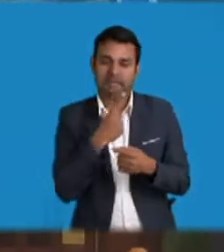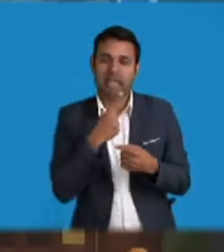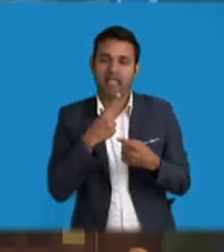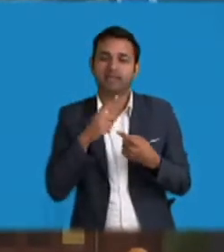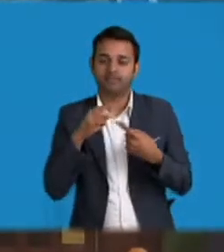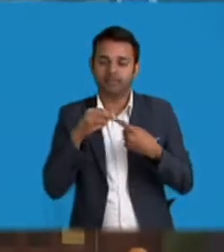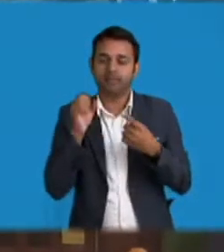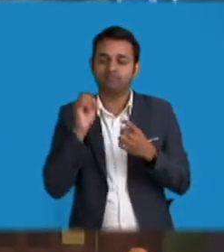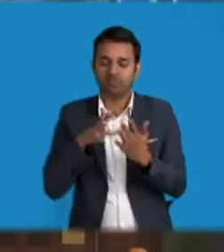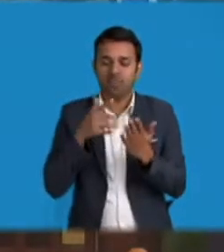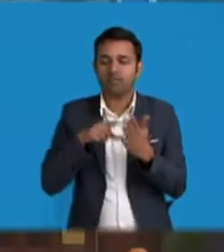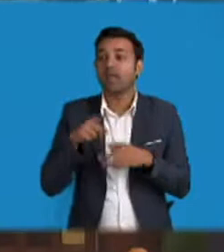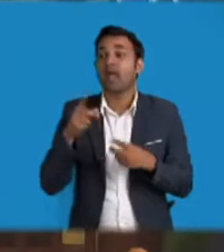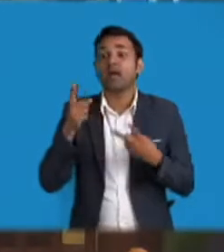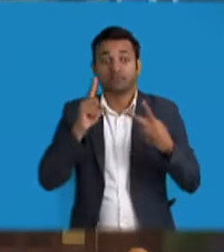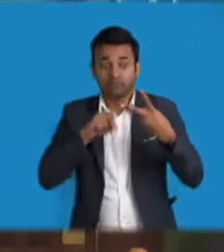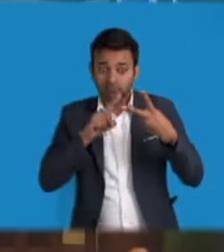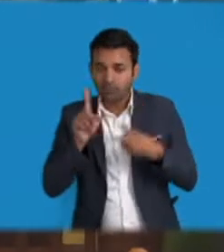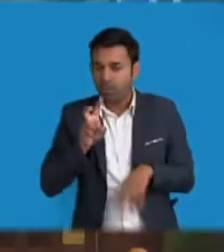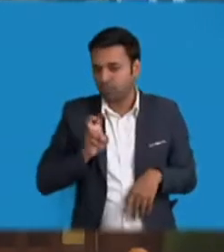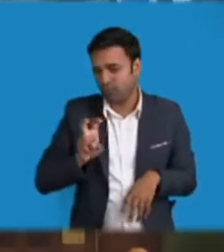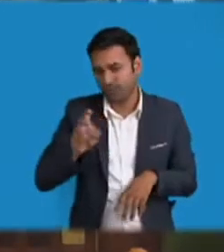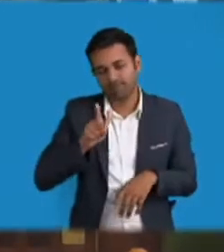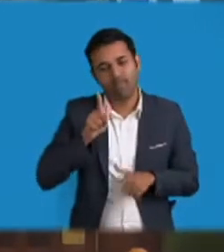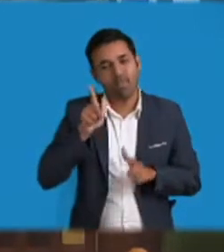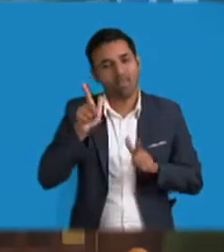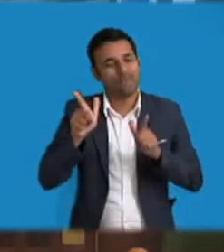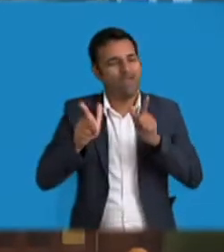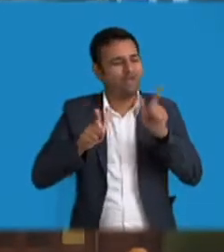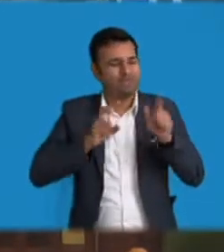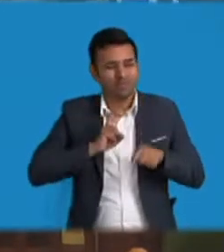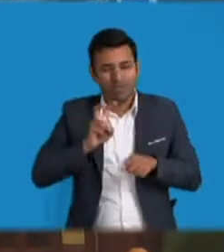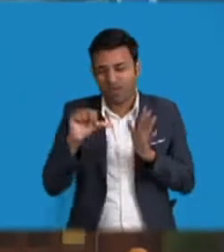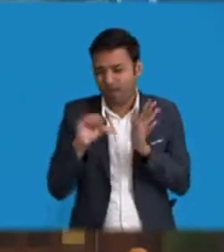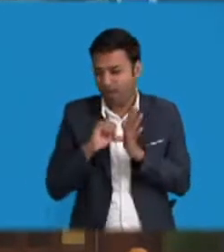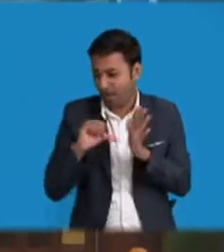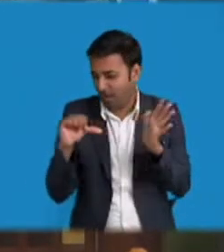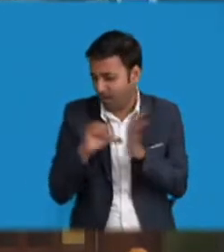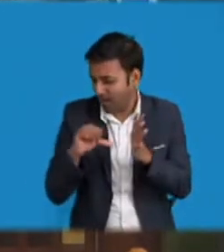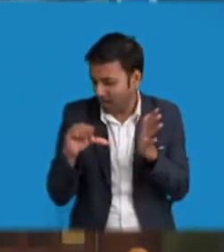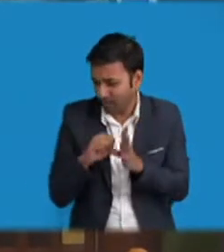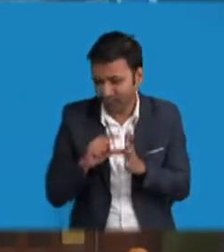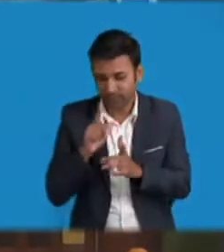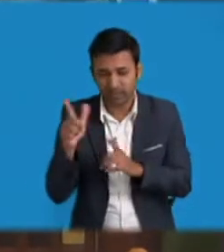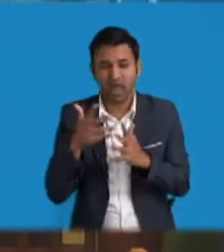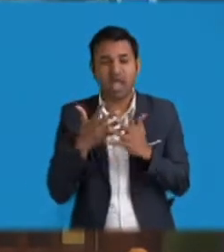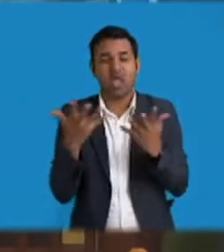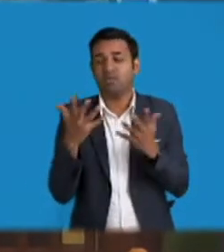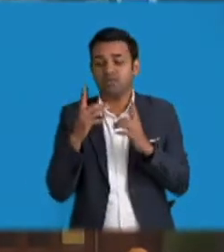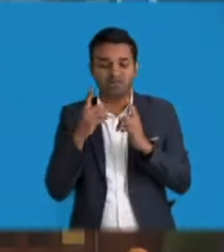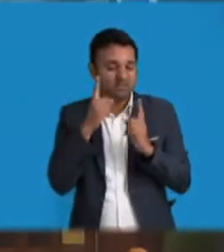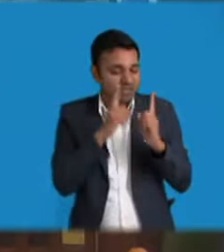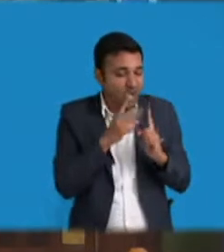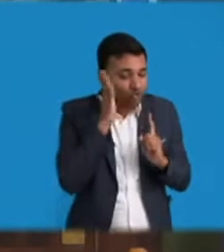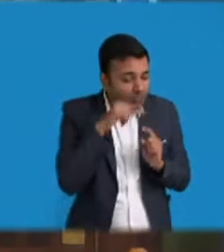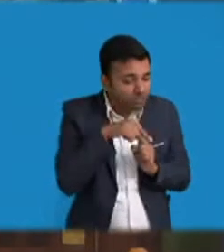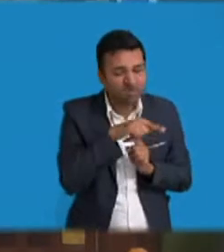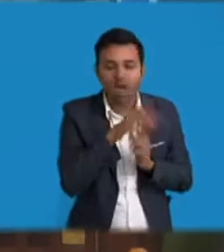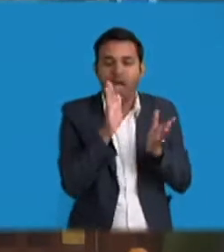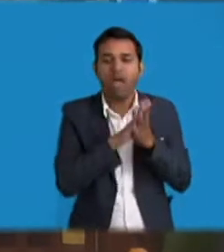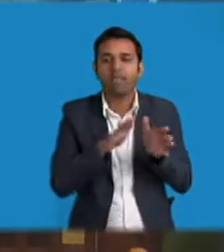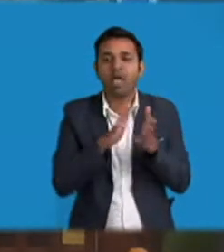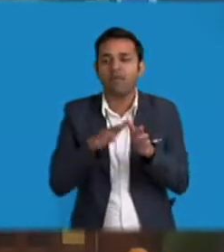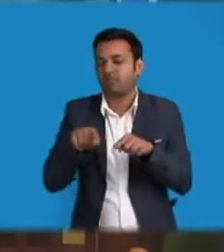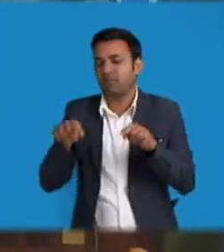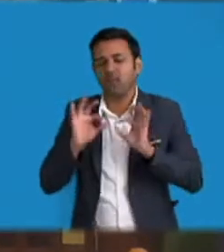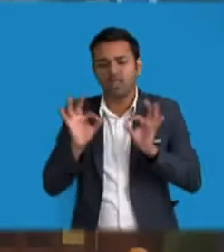distance to attend primary school, Madam Speaker, year one. And you know, sending year 6 children to